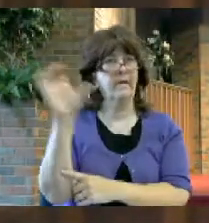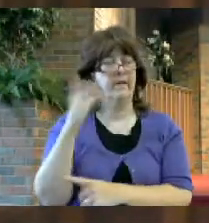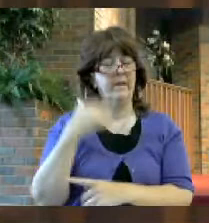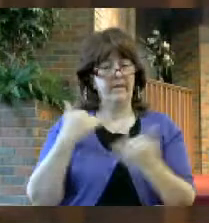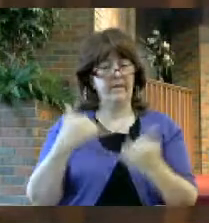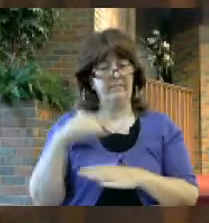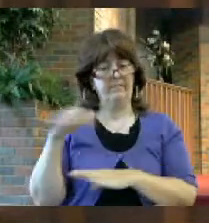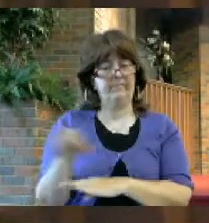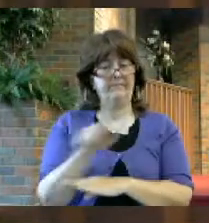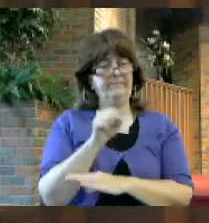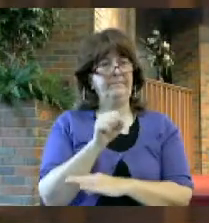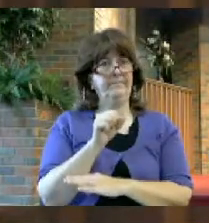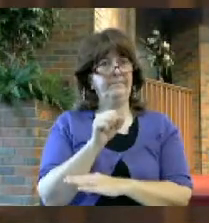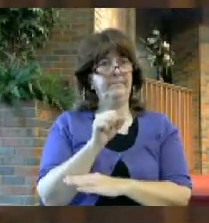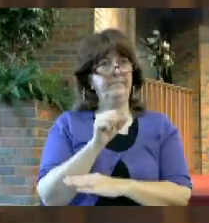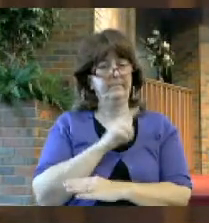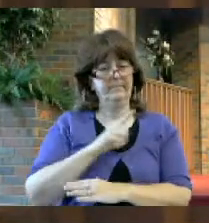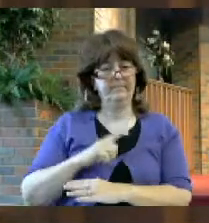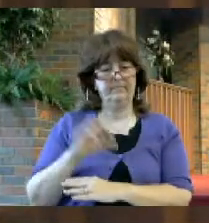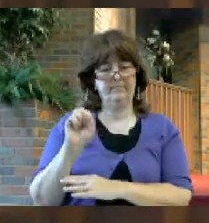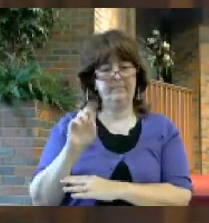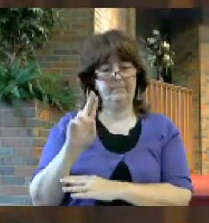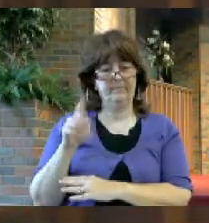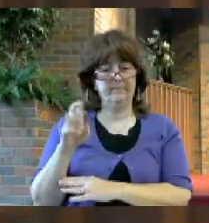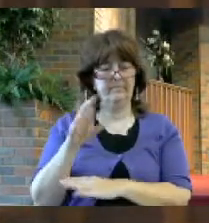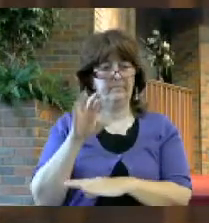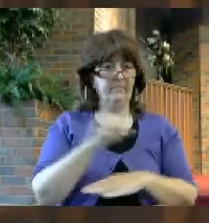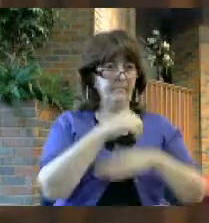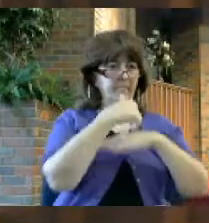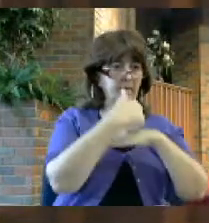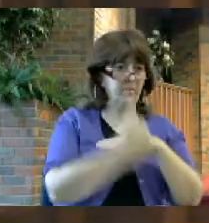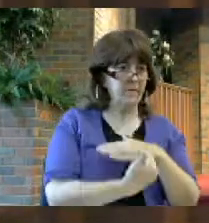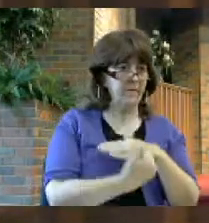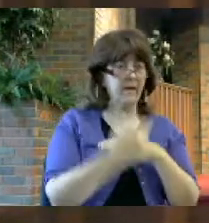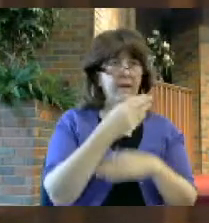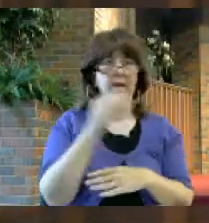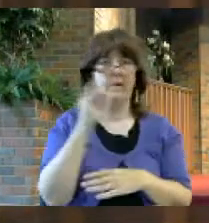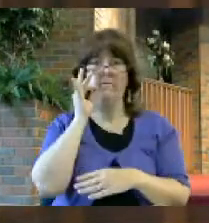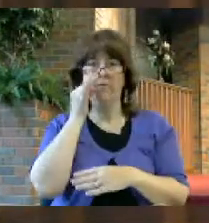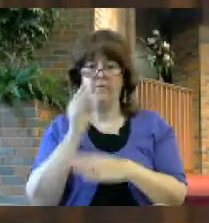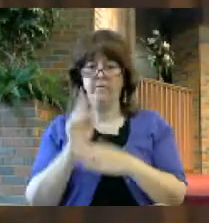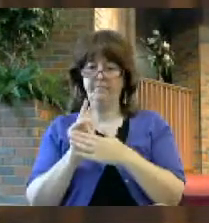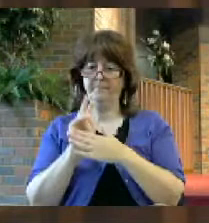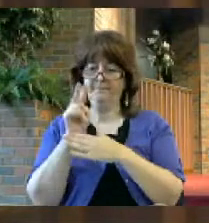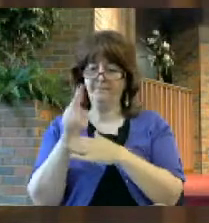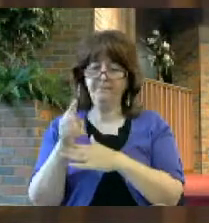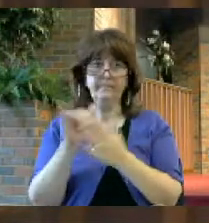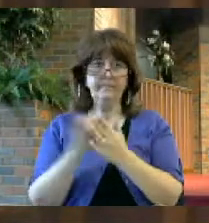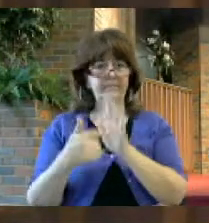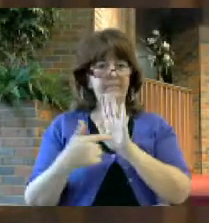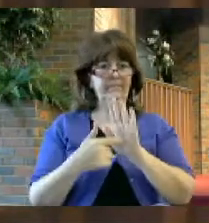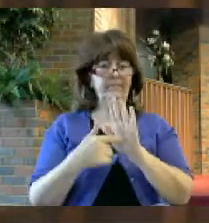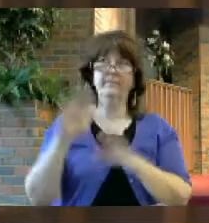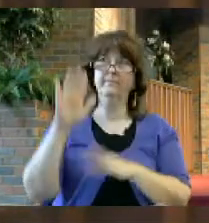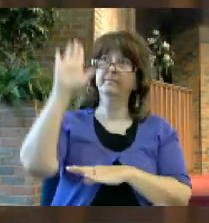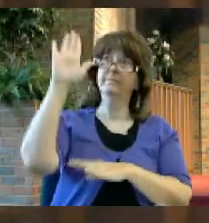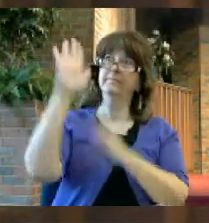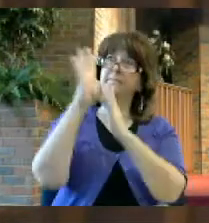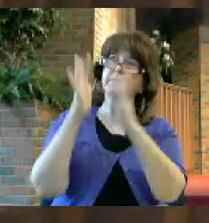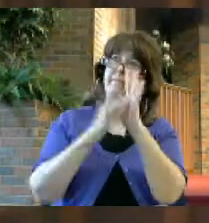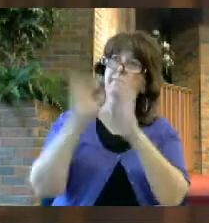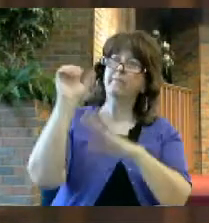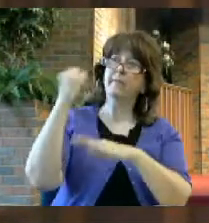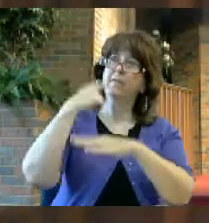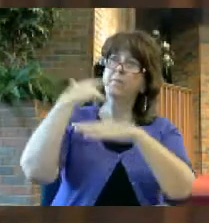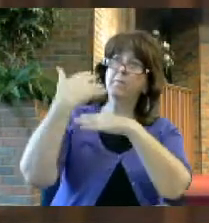morning, the bread and the fruit of the vine is emblematic of the body and the blood of Jesus. And that is the way we worship God